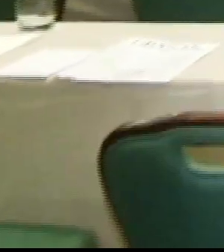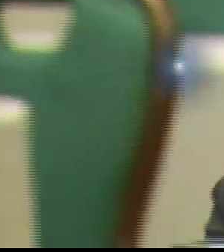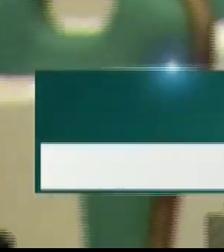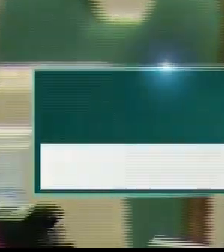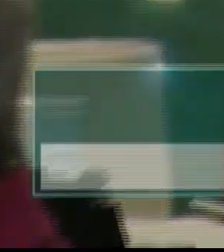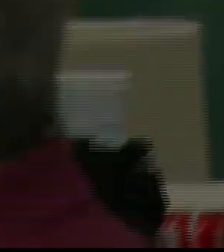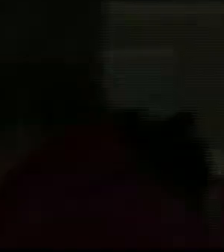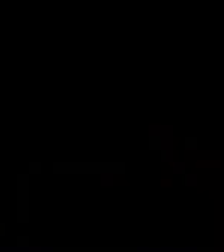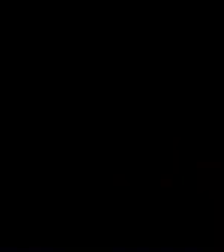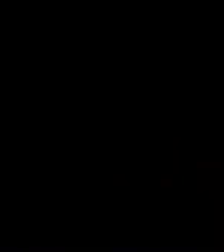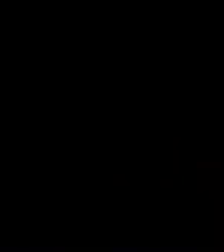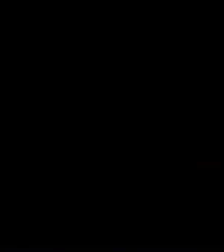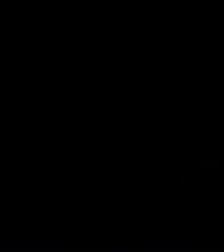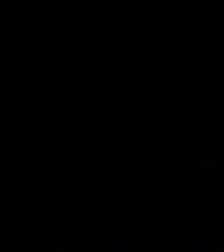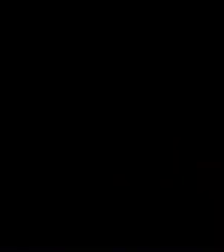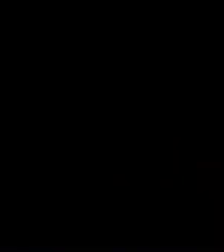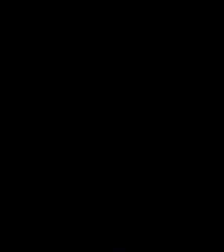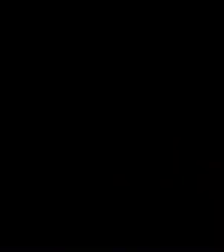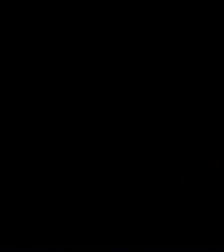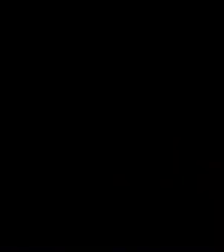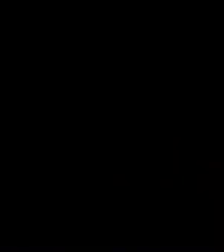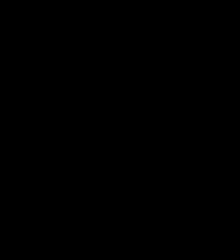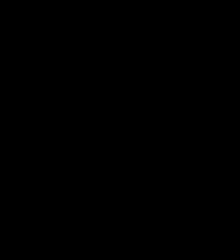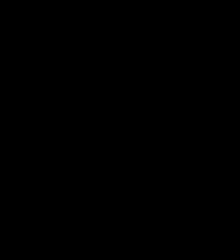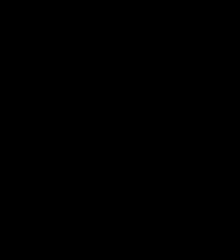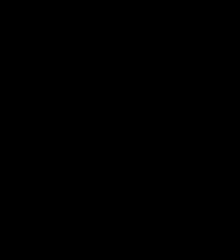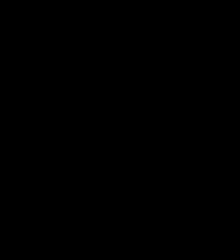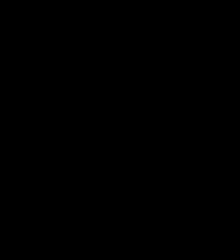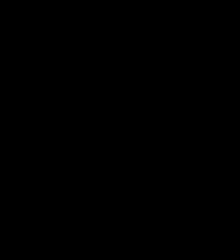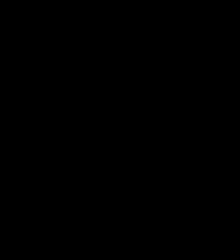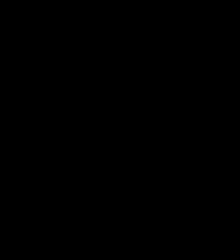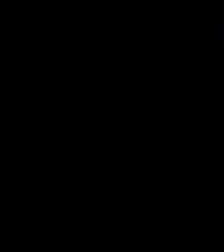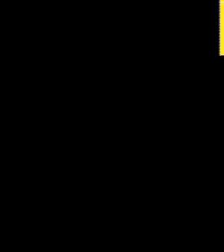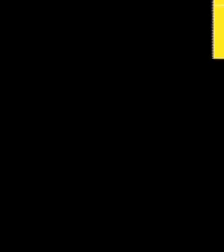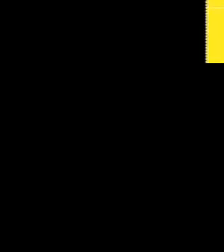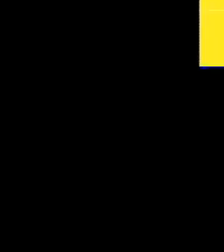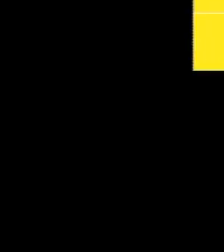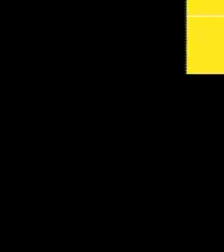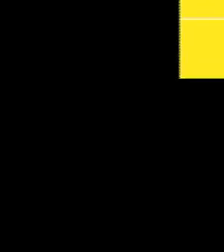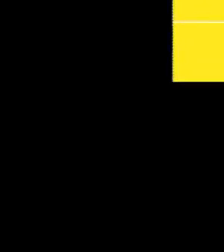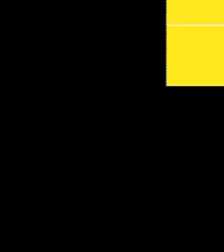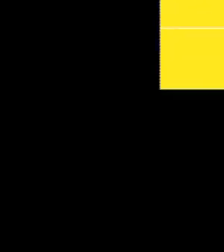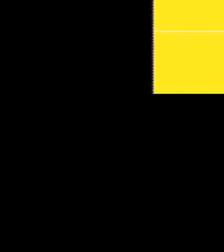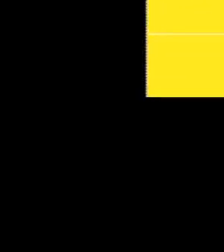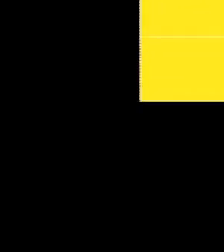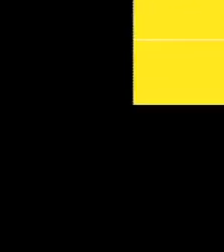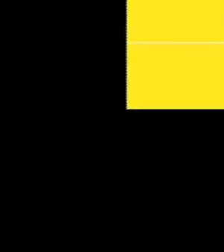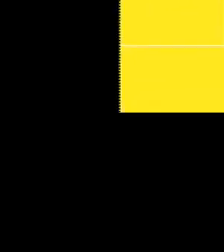This segment of the news is brought to you by Shell Quality Fuels.